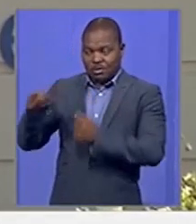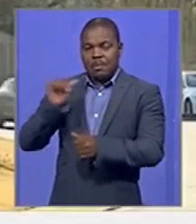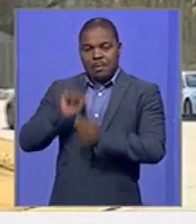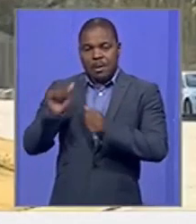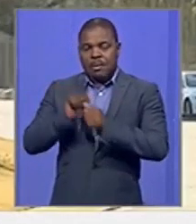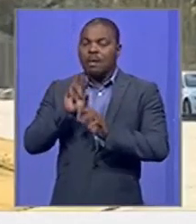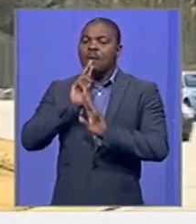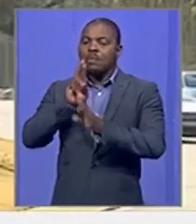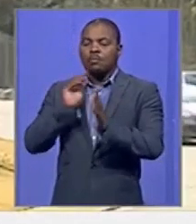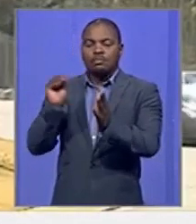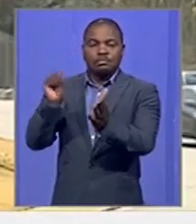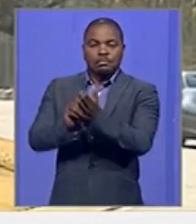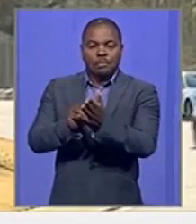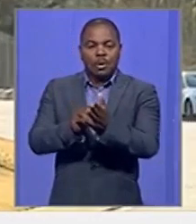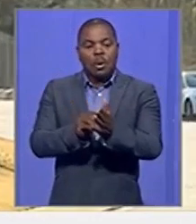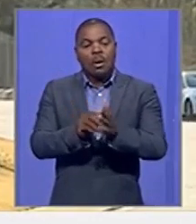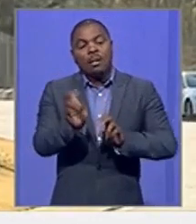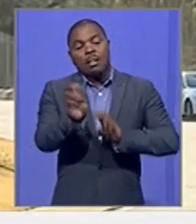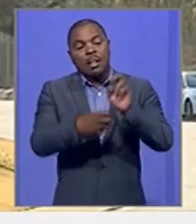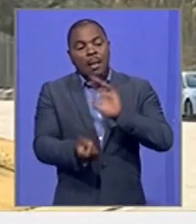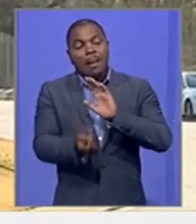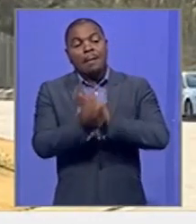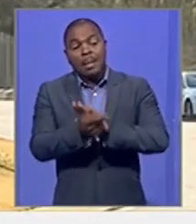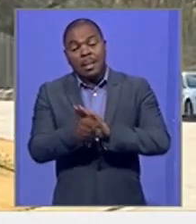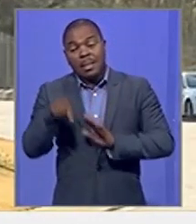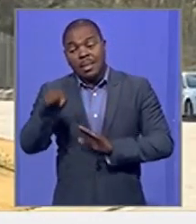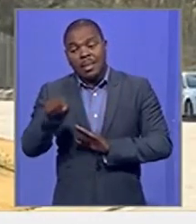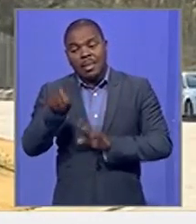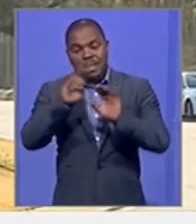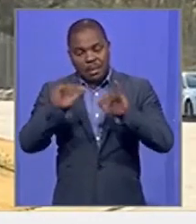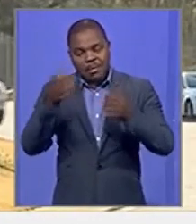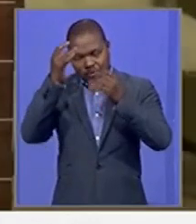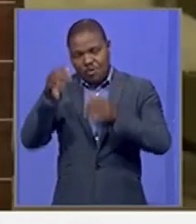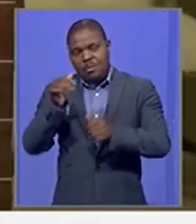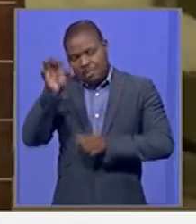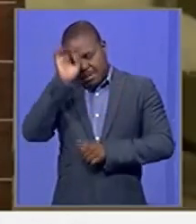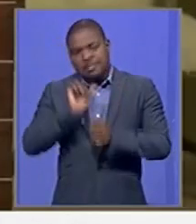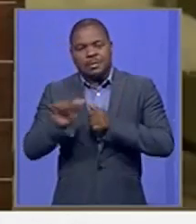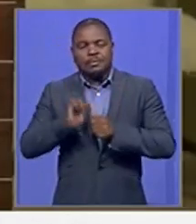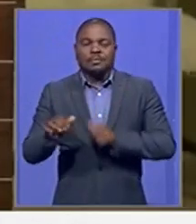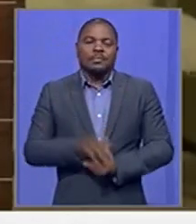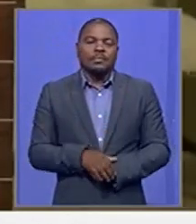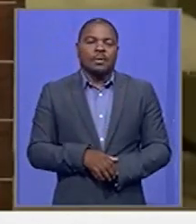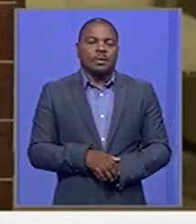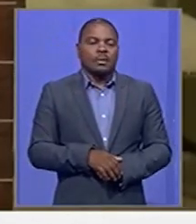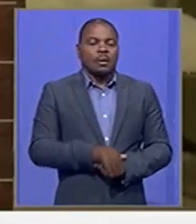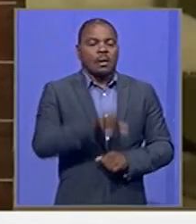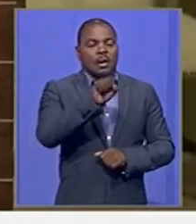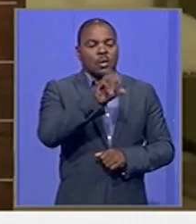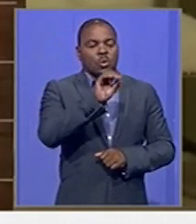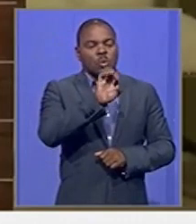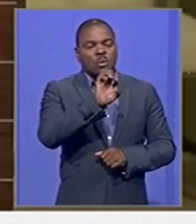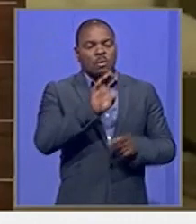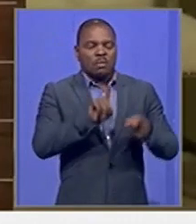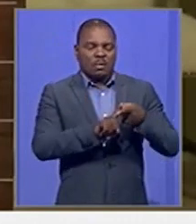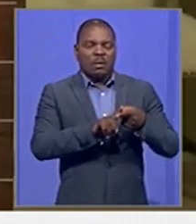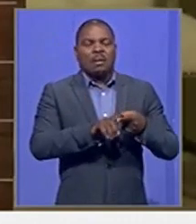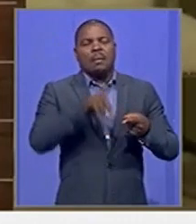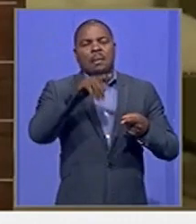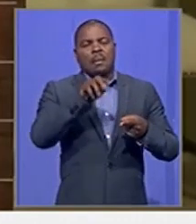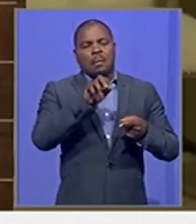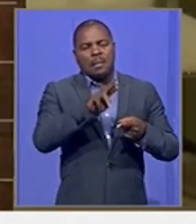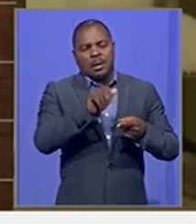ya bogodu jo bo diragetseng kwa Eskom ka paka ya gagwe kwa sepodising. Ditlamo tsa puso jaaka Prasa,